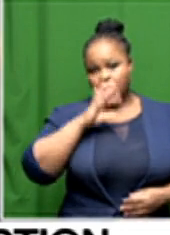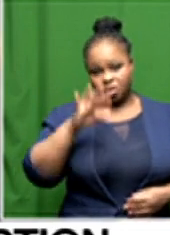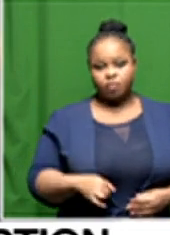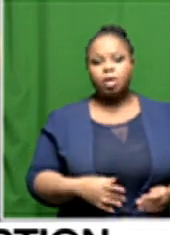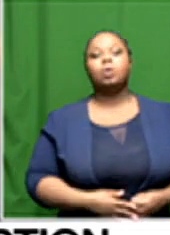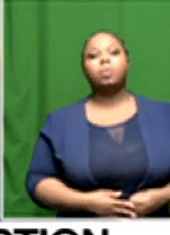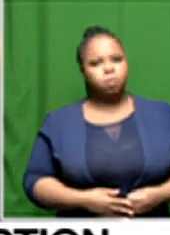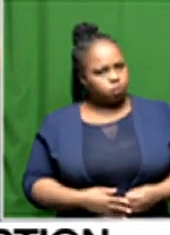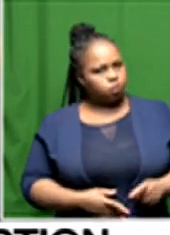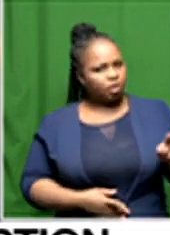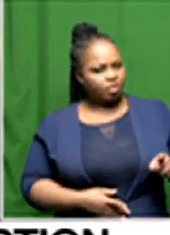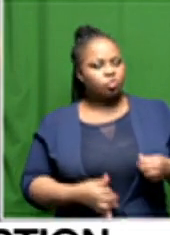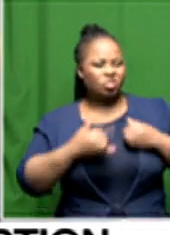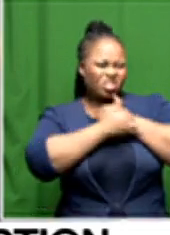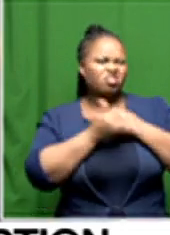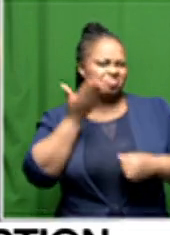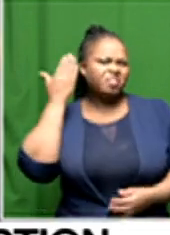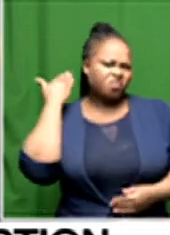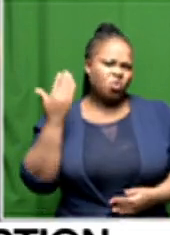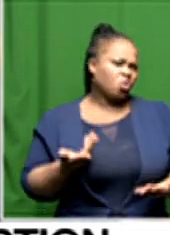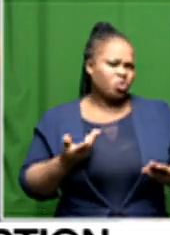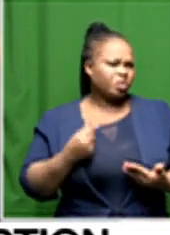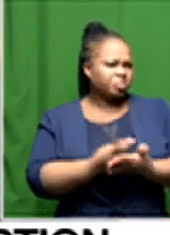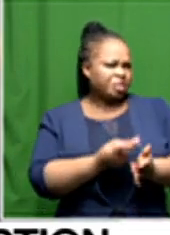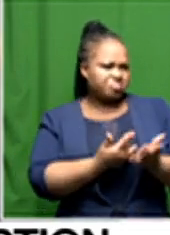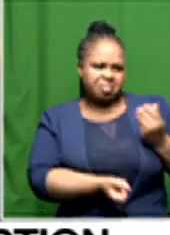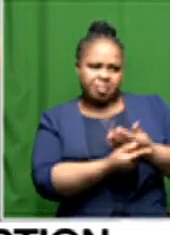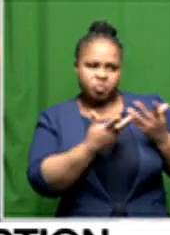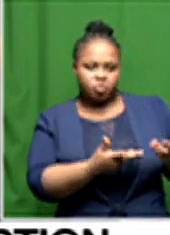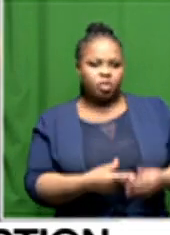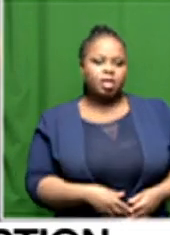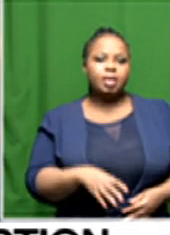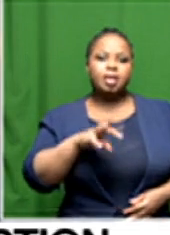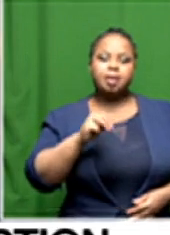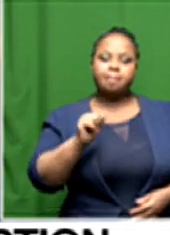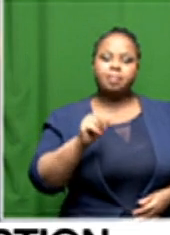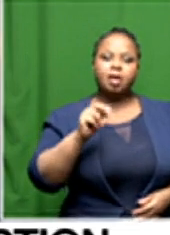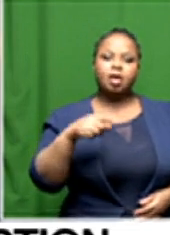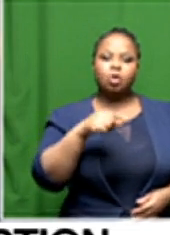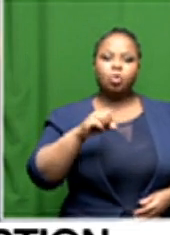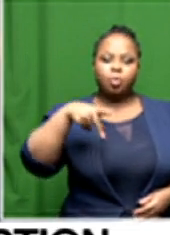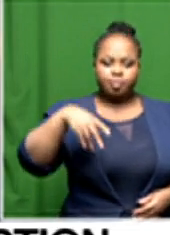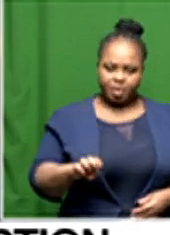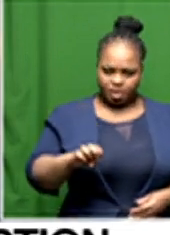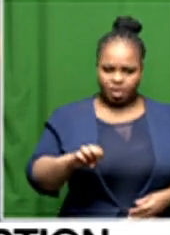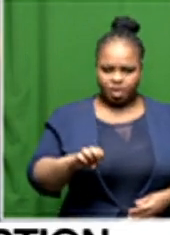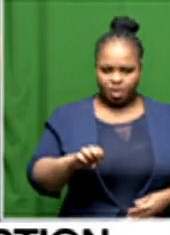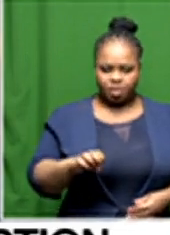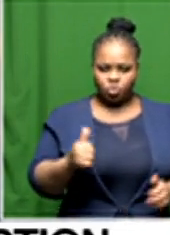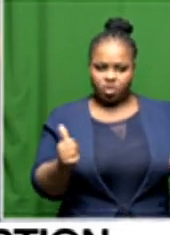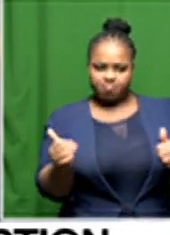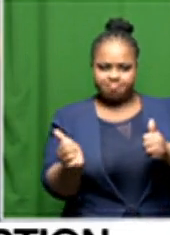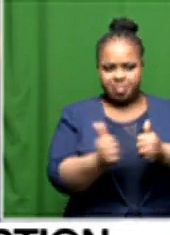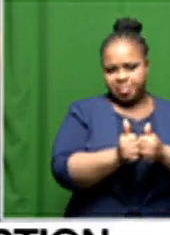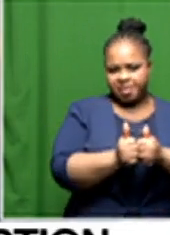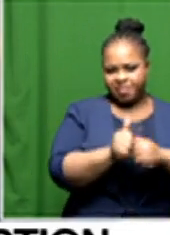pretty puritanical country at the time. And Kerzner and Mangope struck up this friendship, and they actually somehow